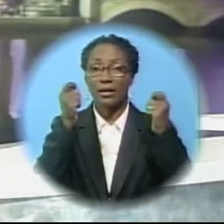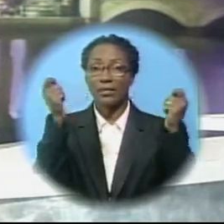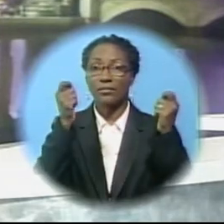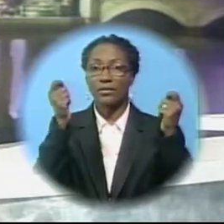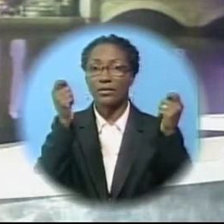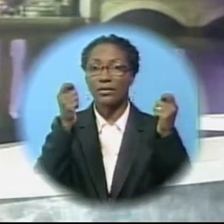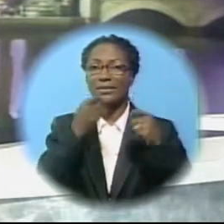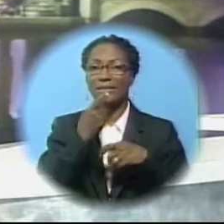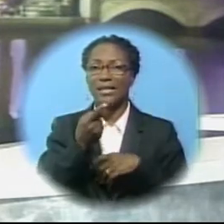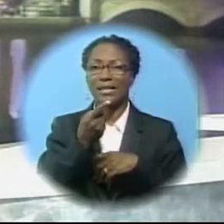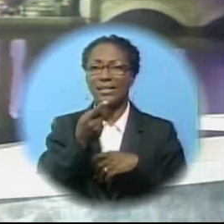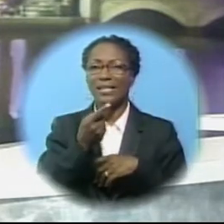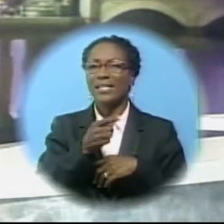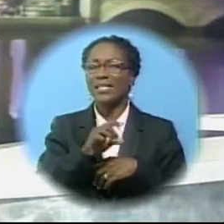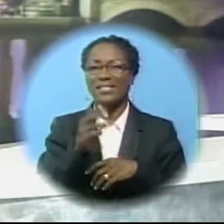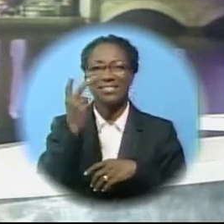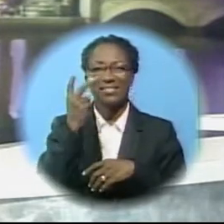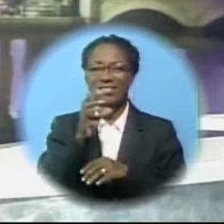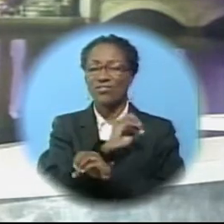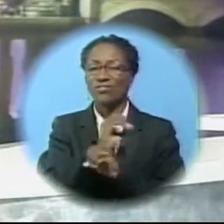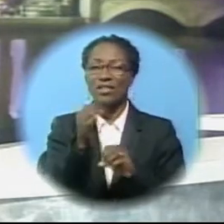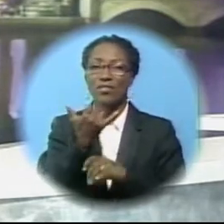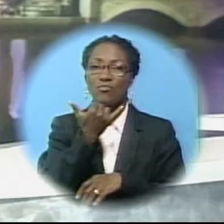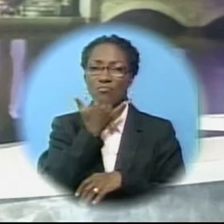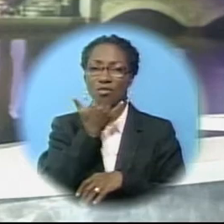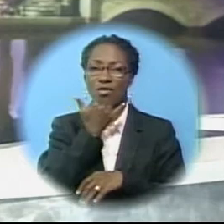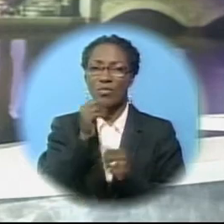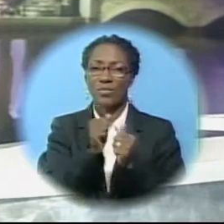sees nothing wrong with the allocation of the $7 million.